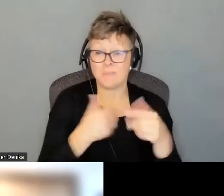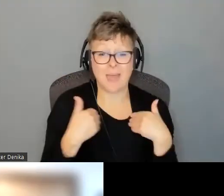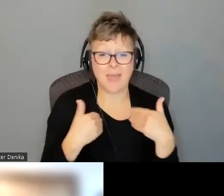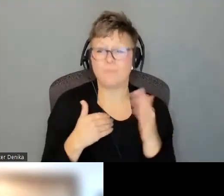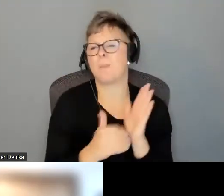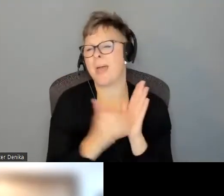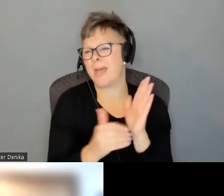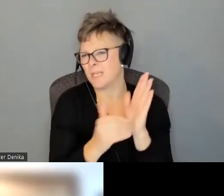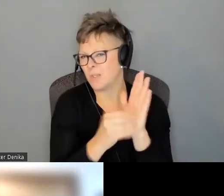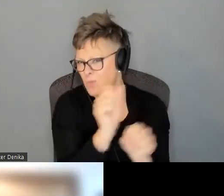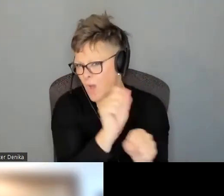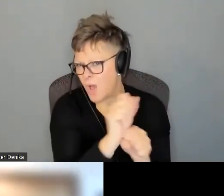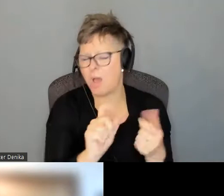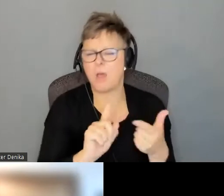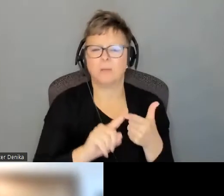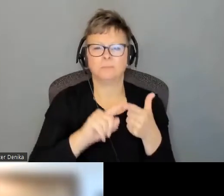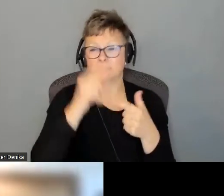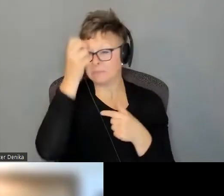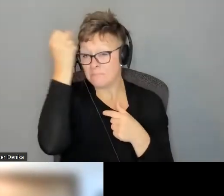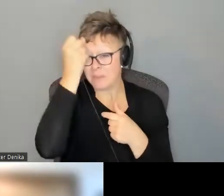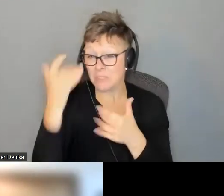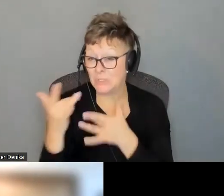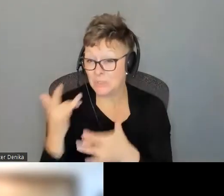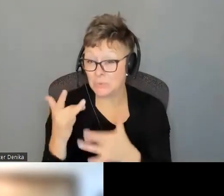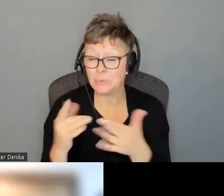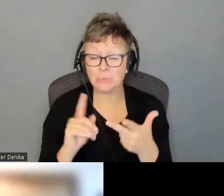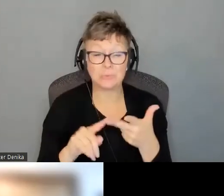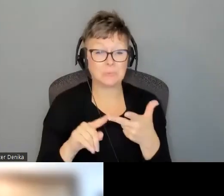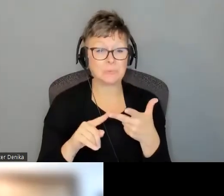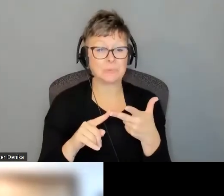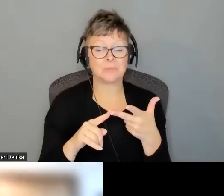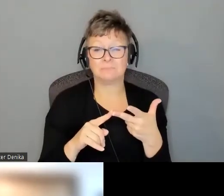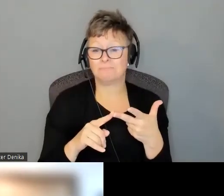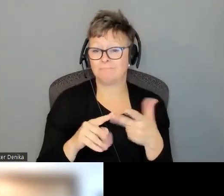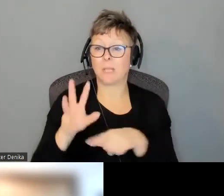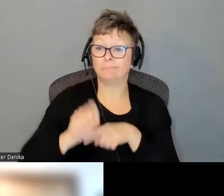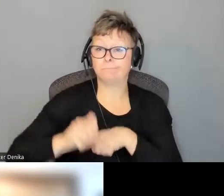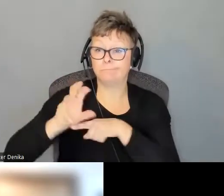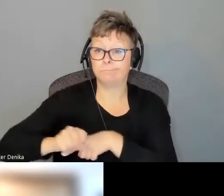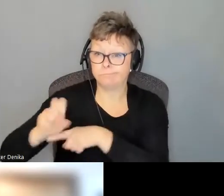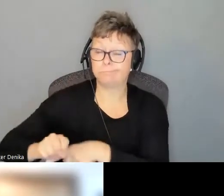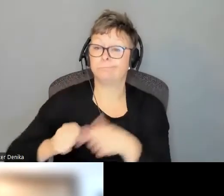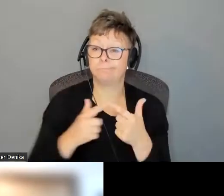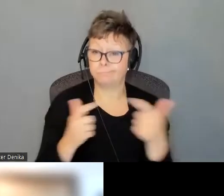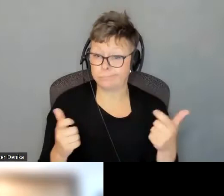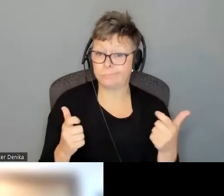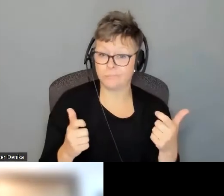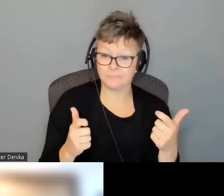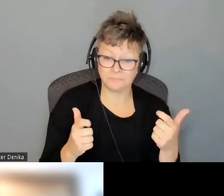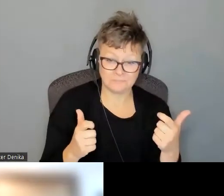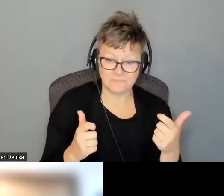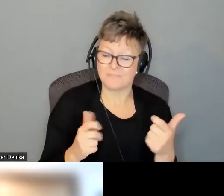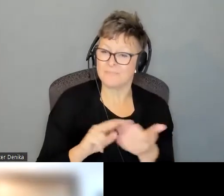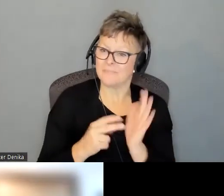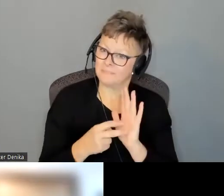reinforcing tasks, for memory issues, for habituation, really, but the bespoke, the human side of it, their